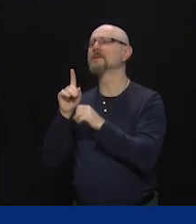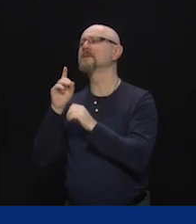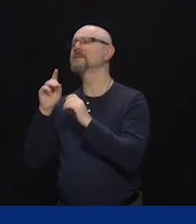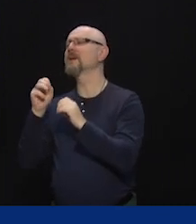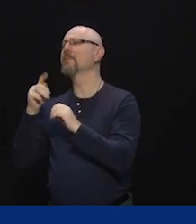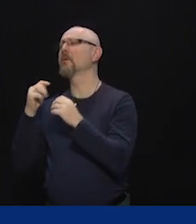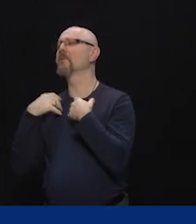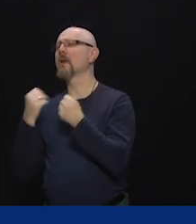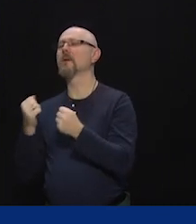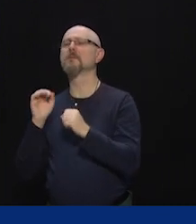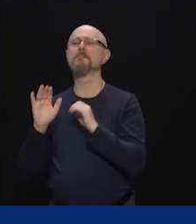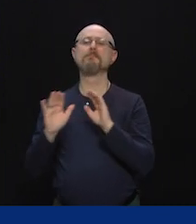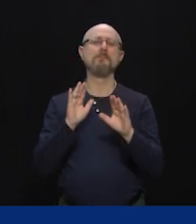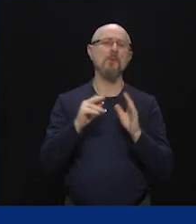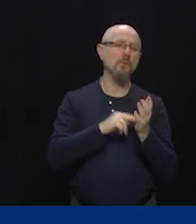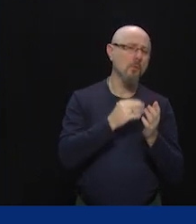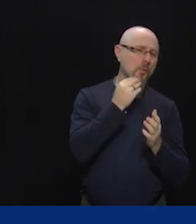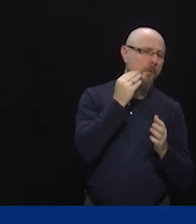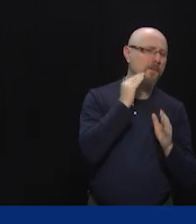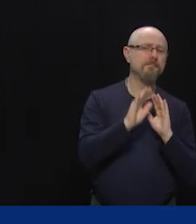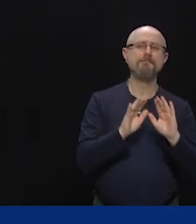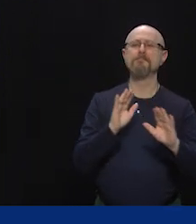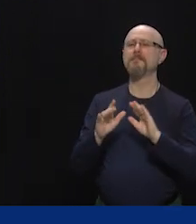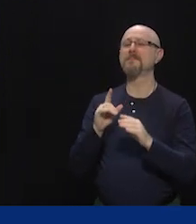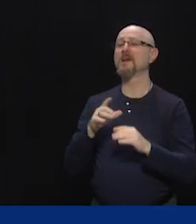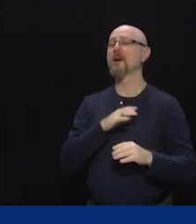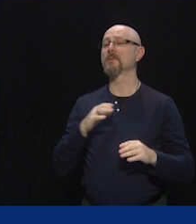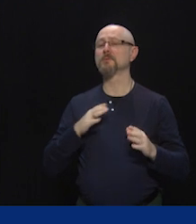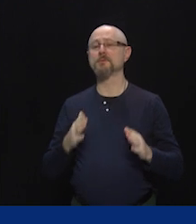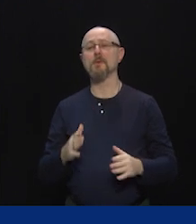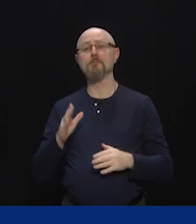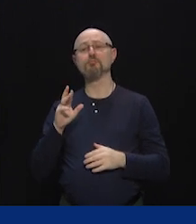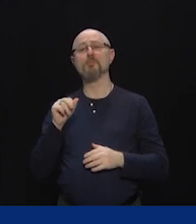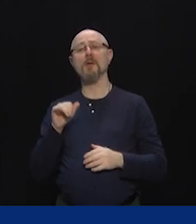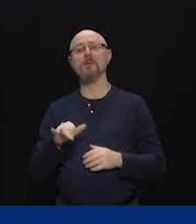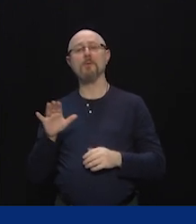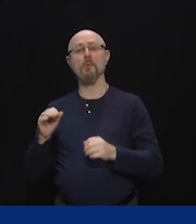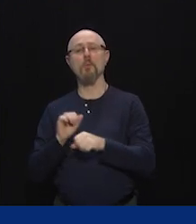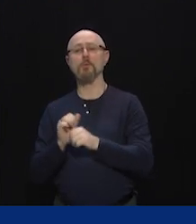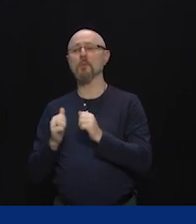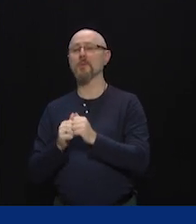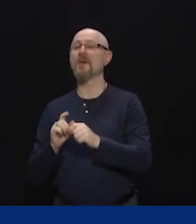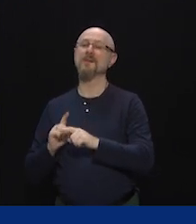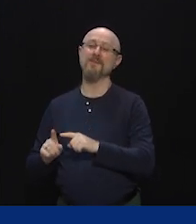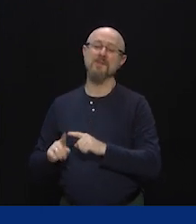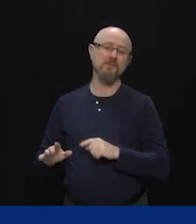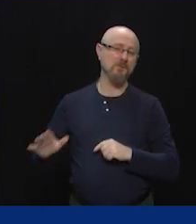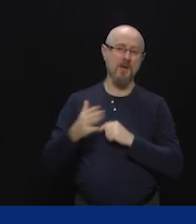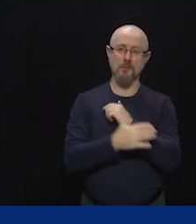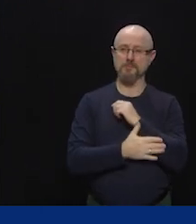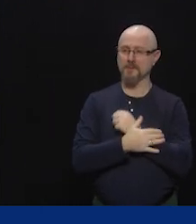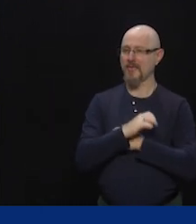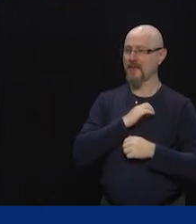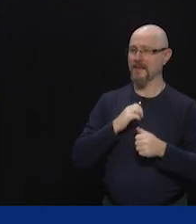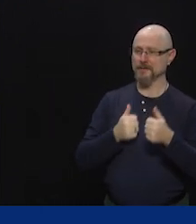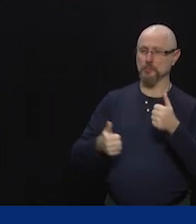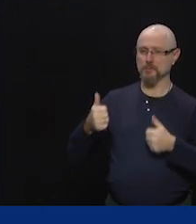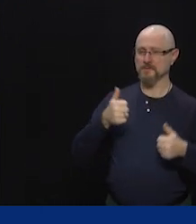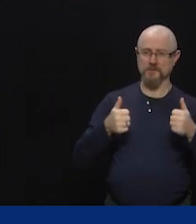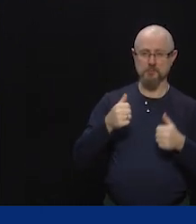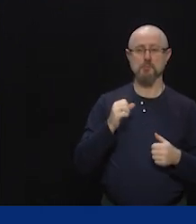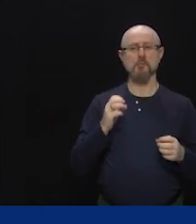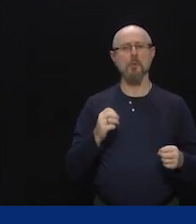activities. Commissioner Bray is working with county executives. And so we're going down to the